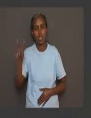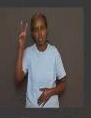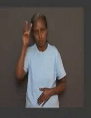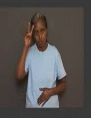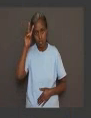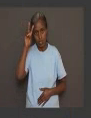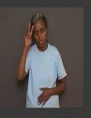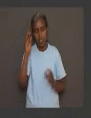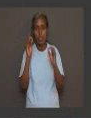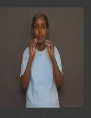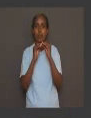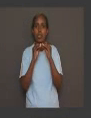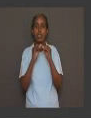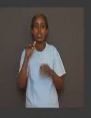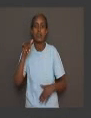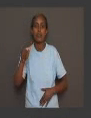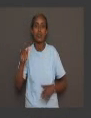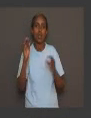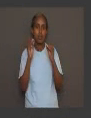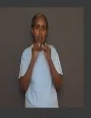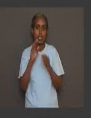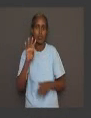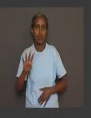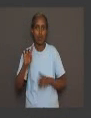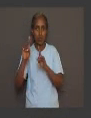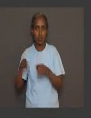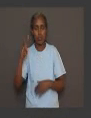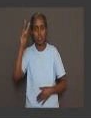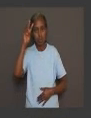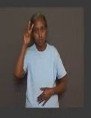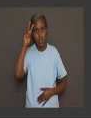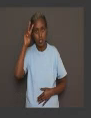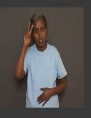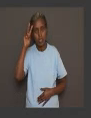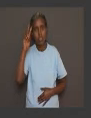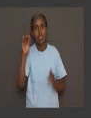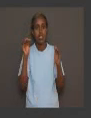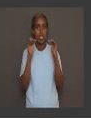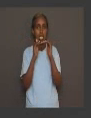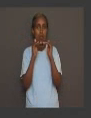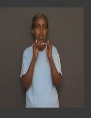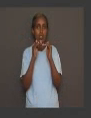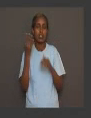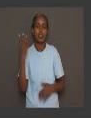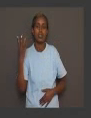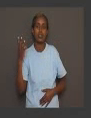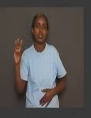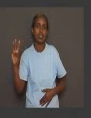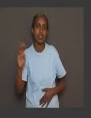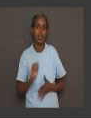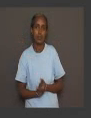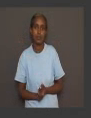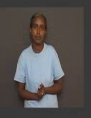squared plus y plus 4 squared equals